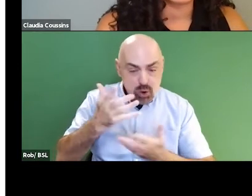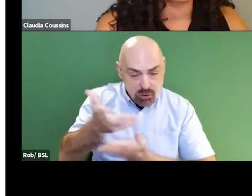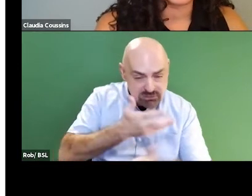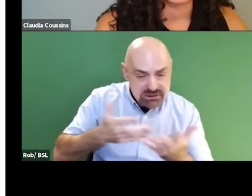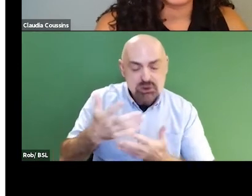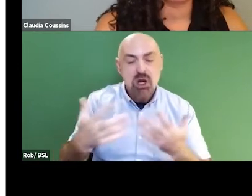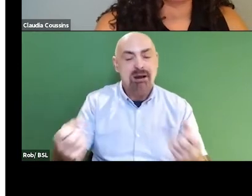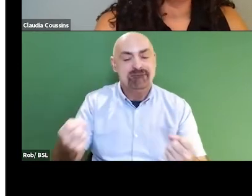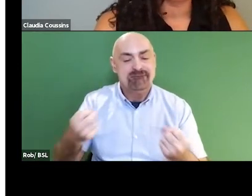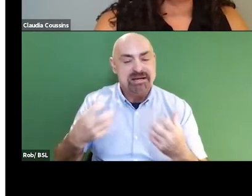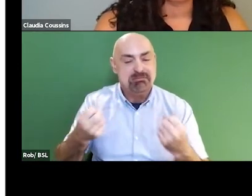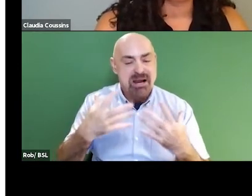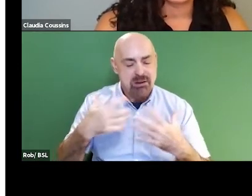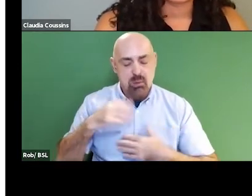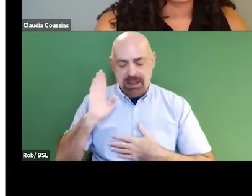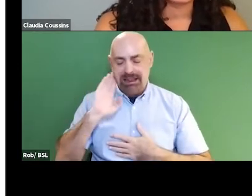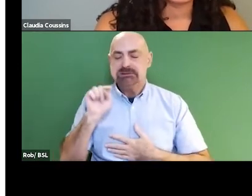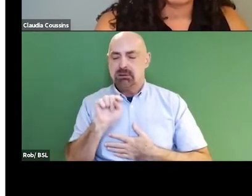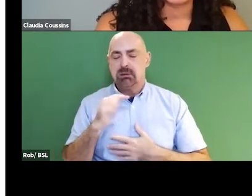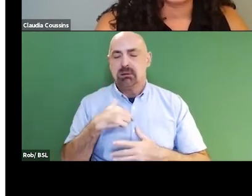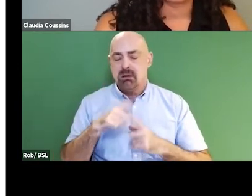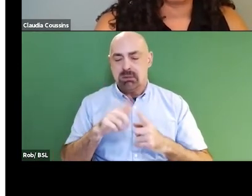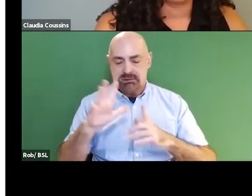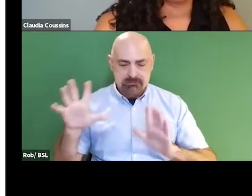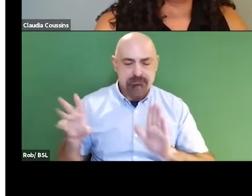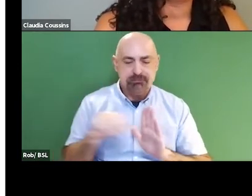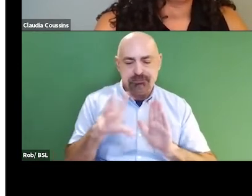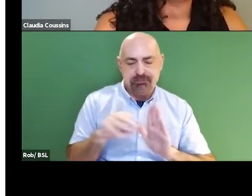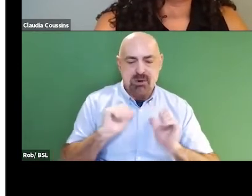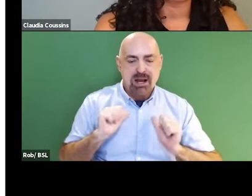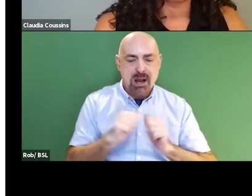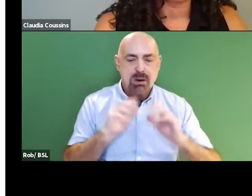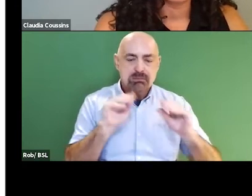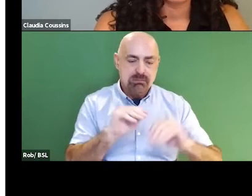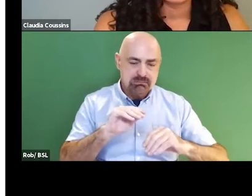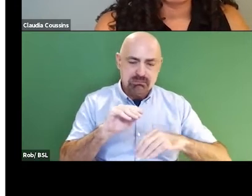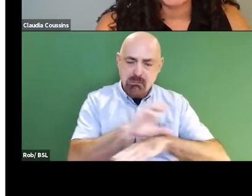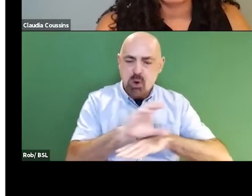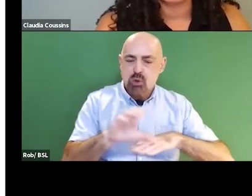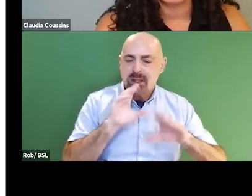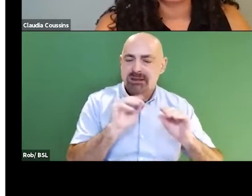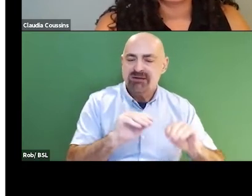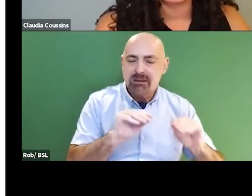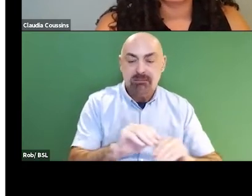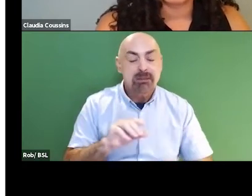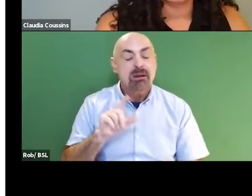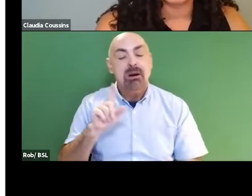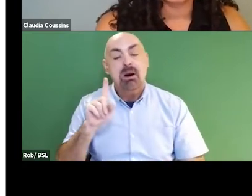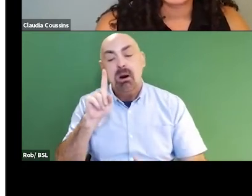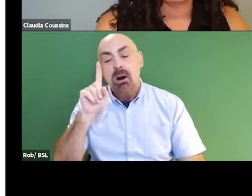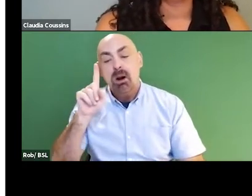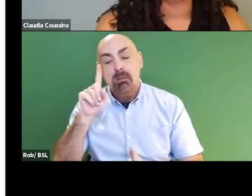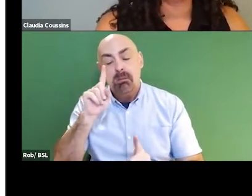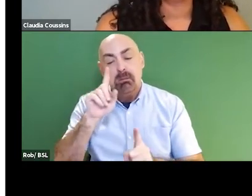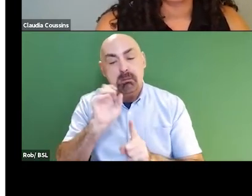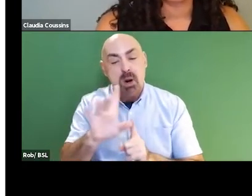comes from today's workshop, and we'll be feeding that into our module development. In purple, you can see some options